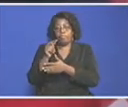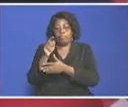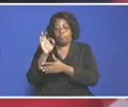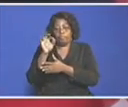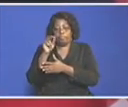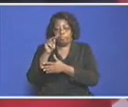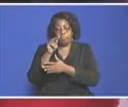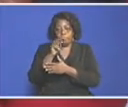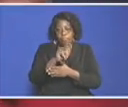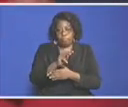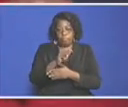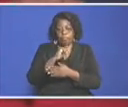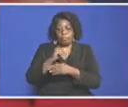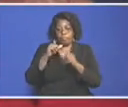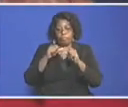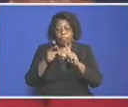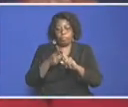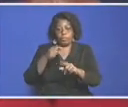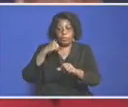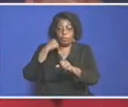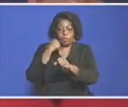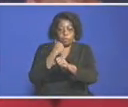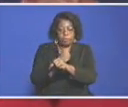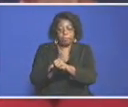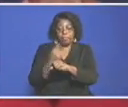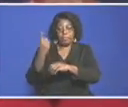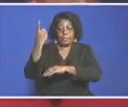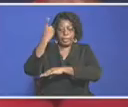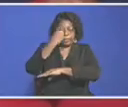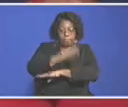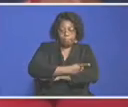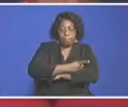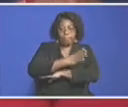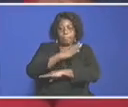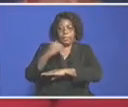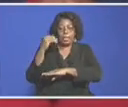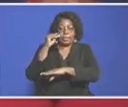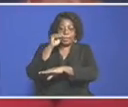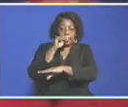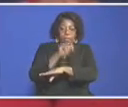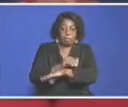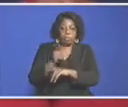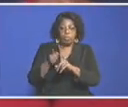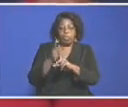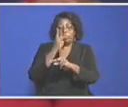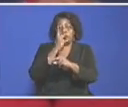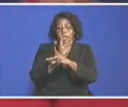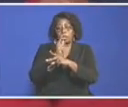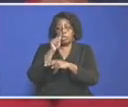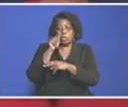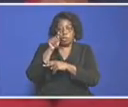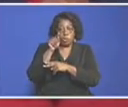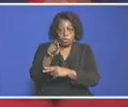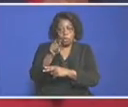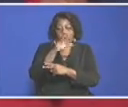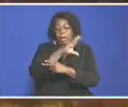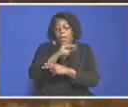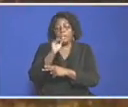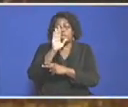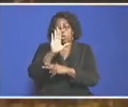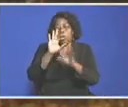I will continue to work day and night to protect you and your